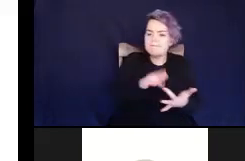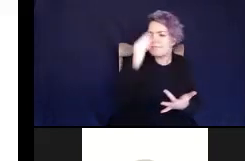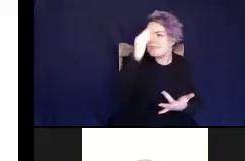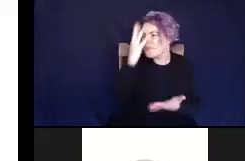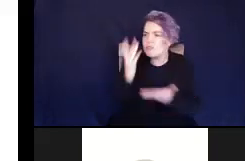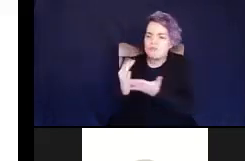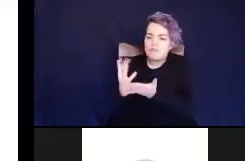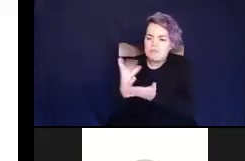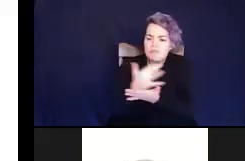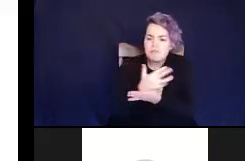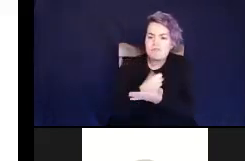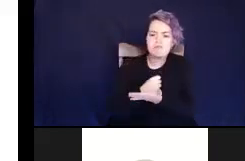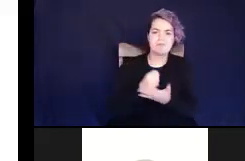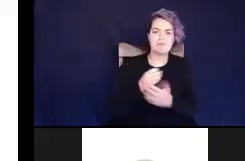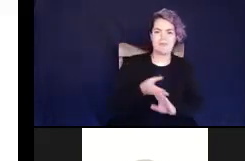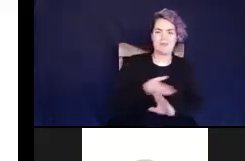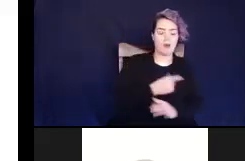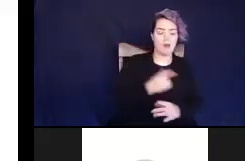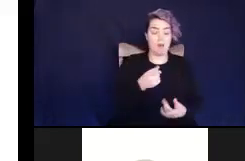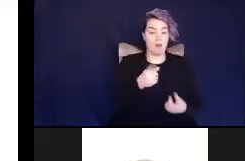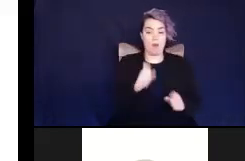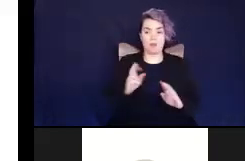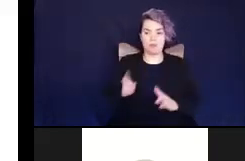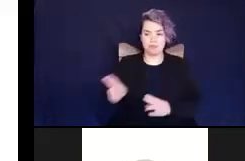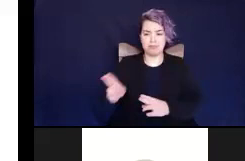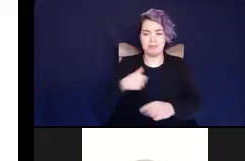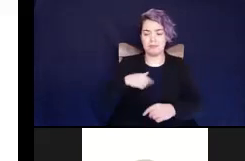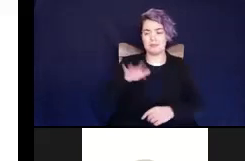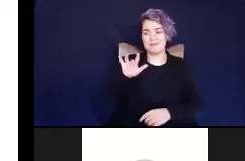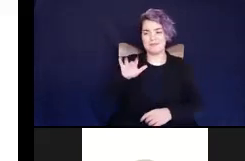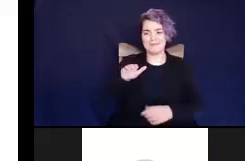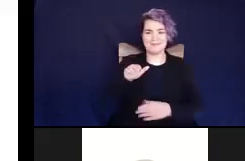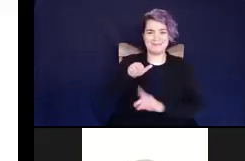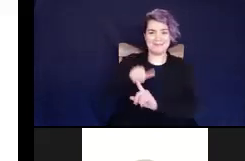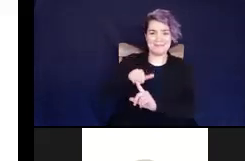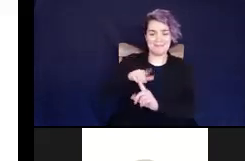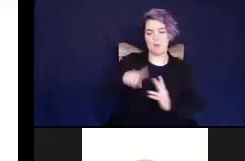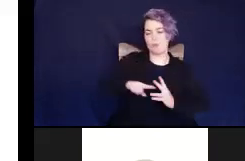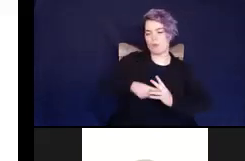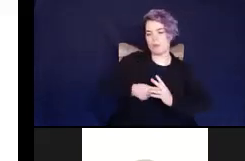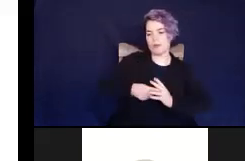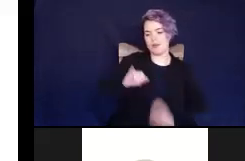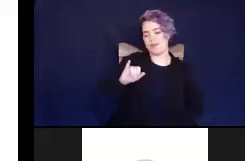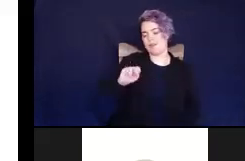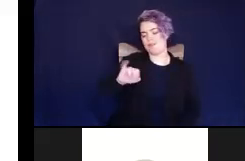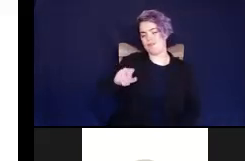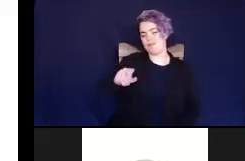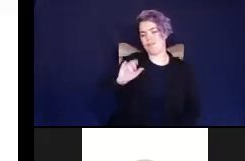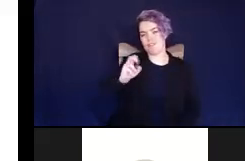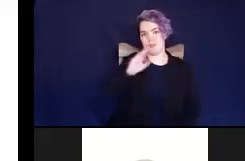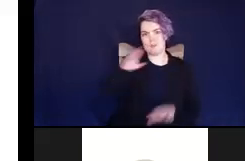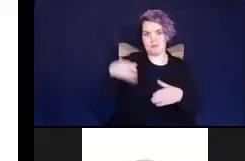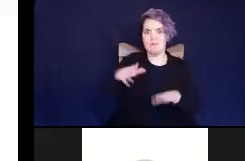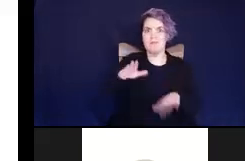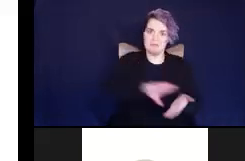tried to initially move for a preliminary injunction to focus primarily on getting people out